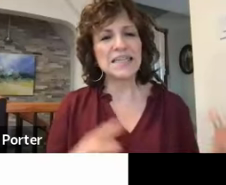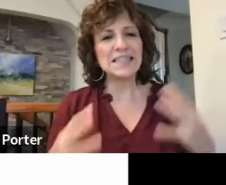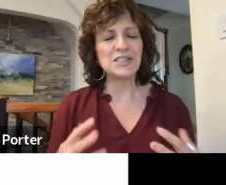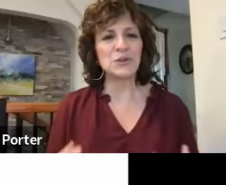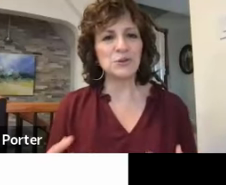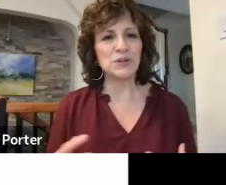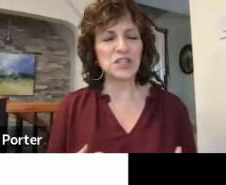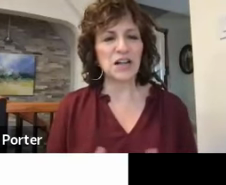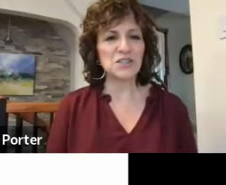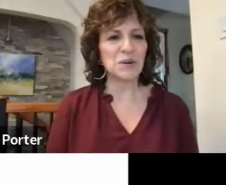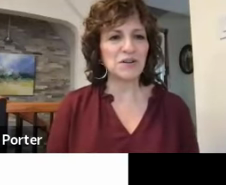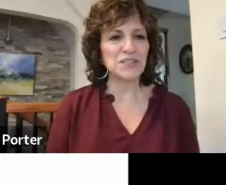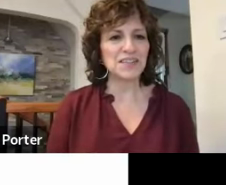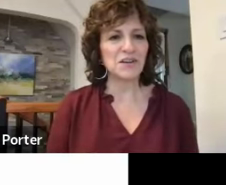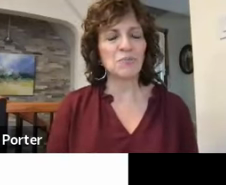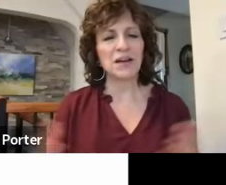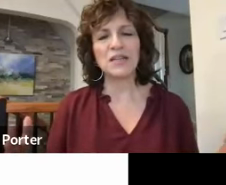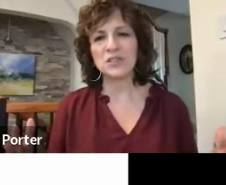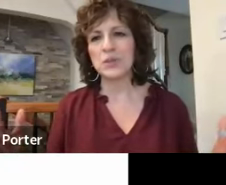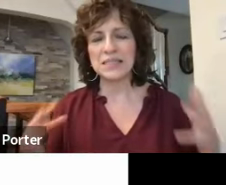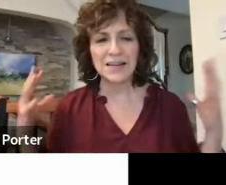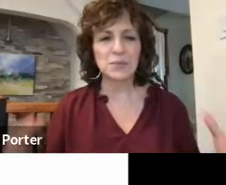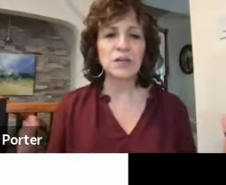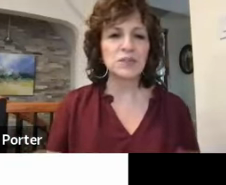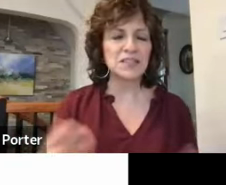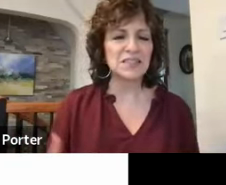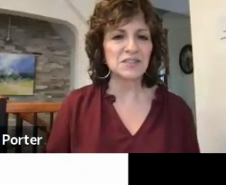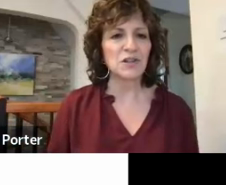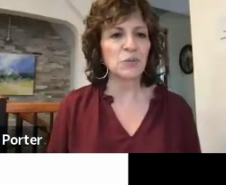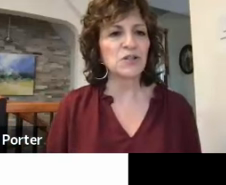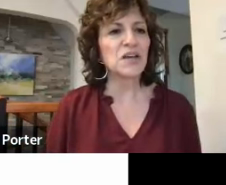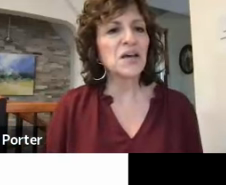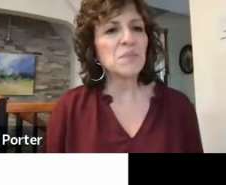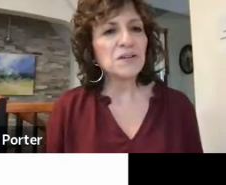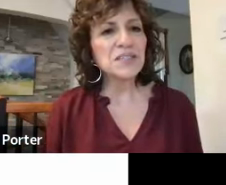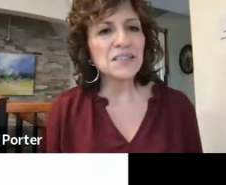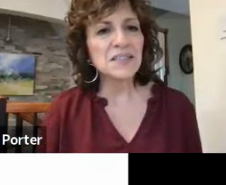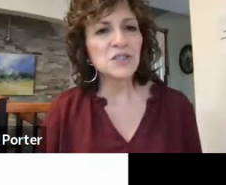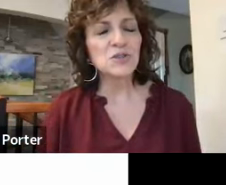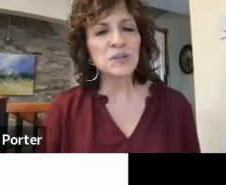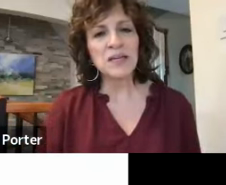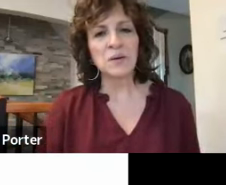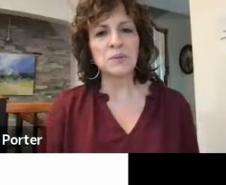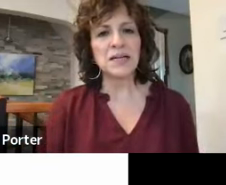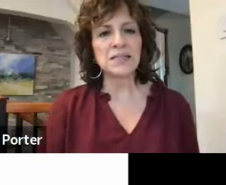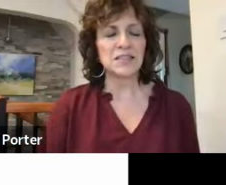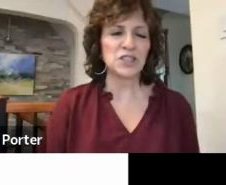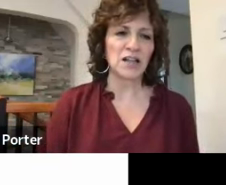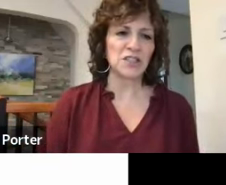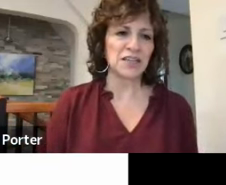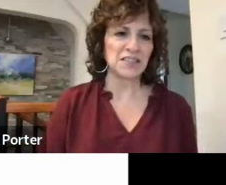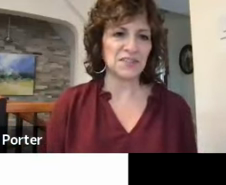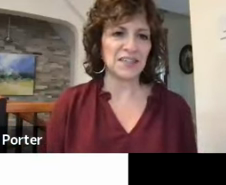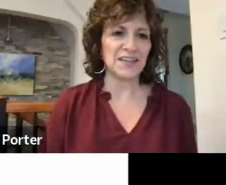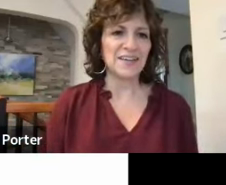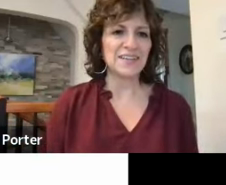little lead-ins to the challenges of parenting. So I don't like to read slides, but I'm going to read these because there are a lot of words. Parenting is an extremely complex and